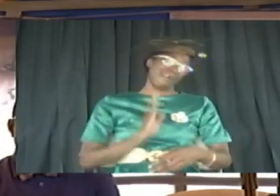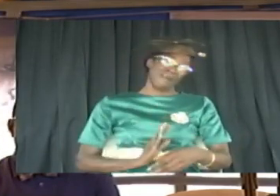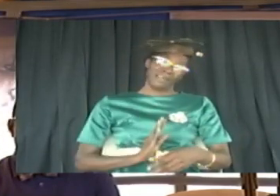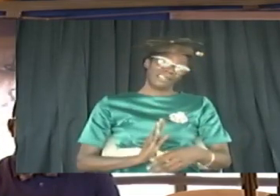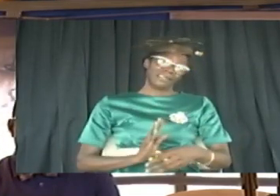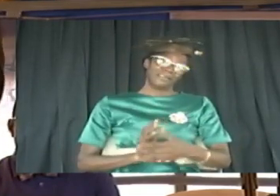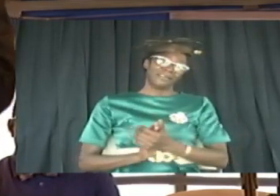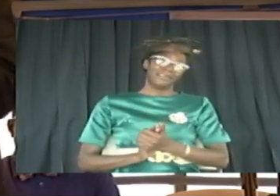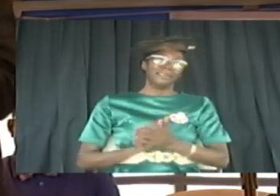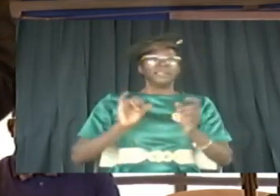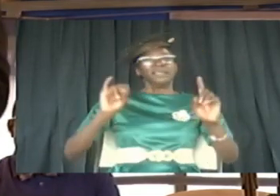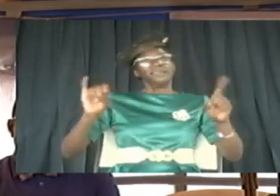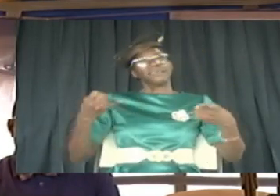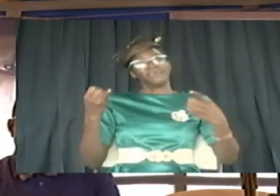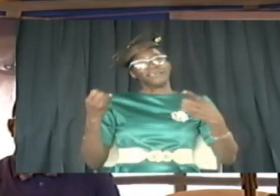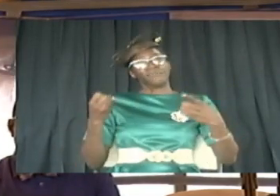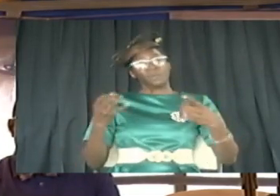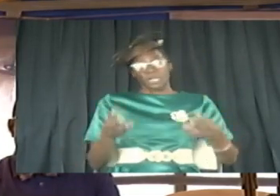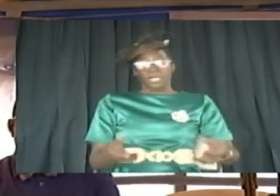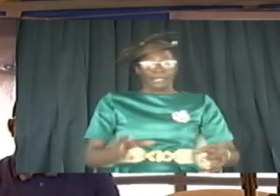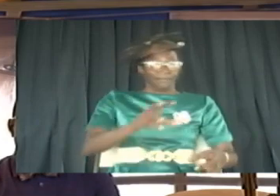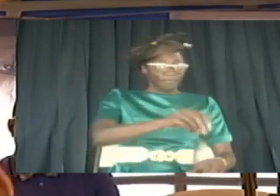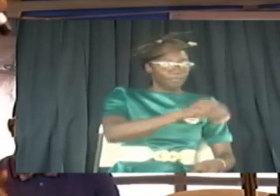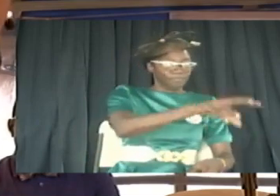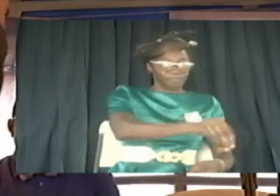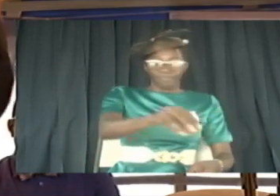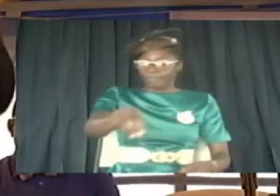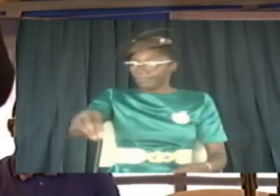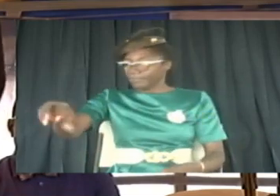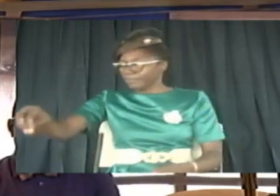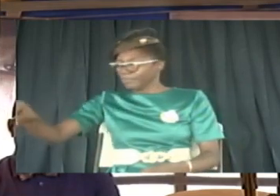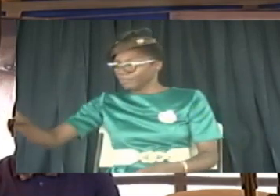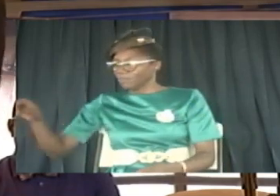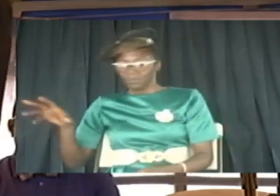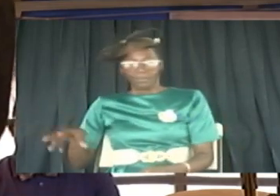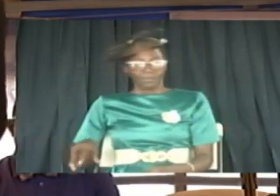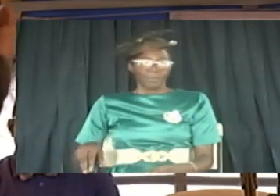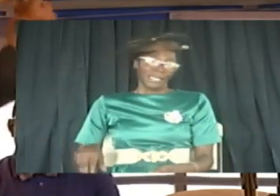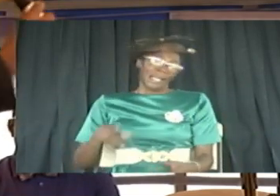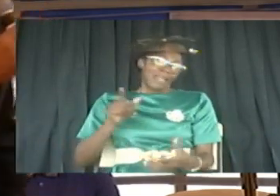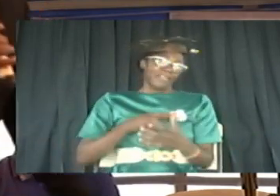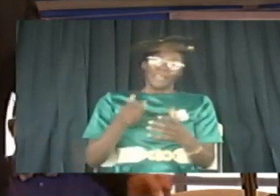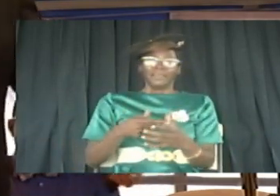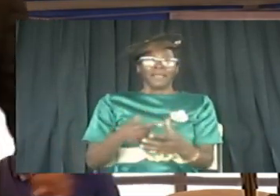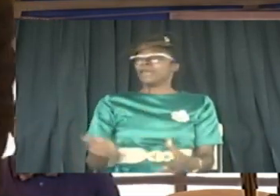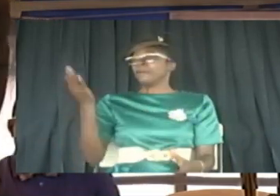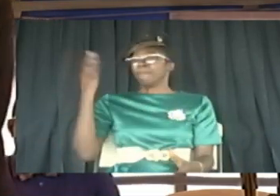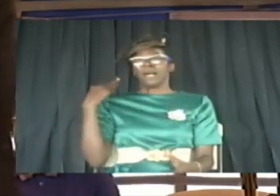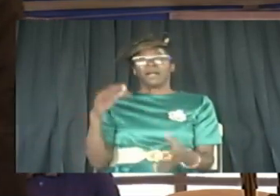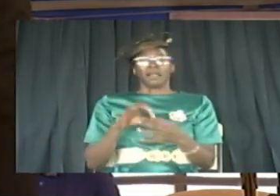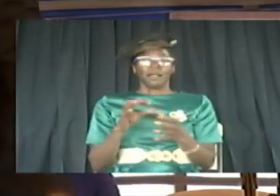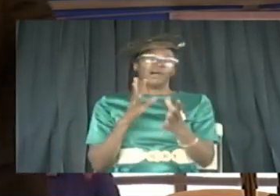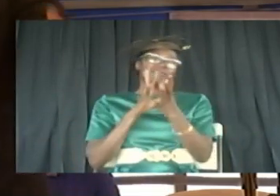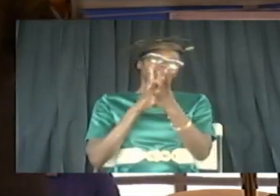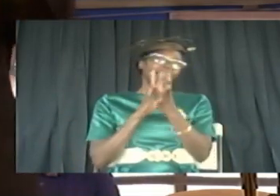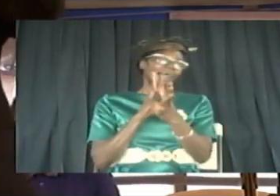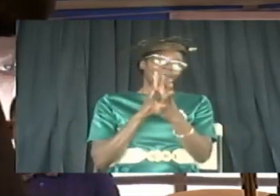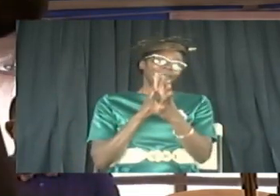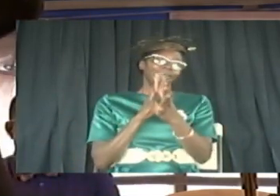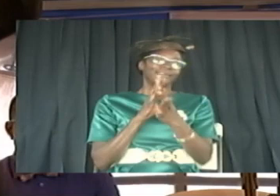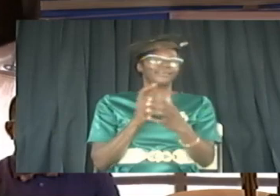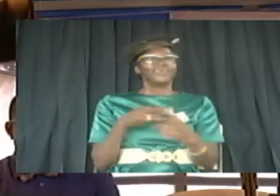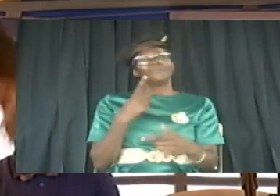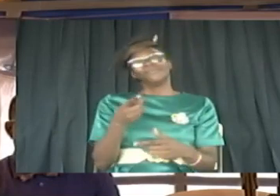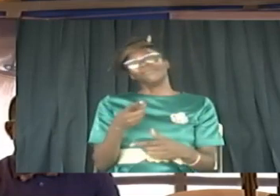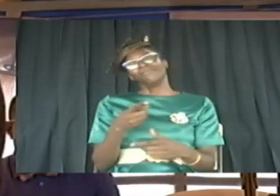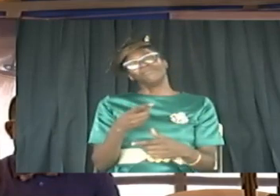And I just had to pick these things up, and I was now at the back of the line. My God. And I said,